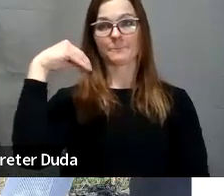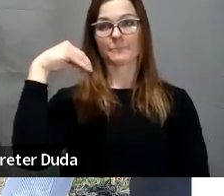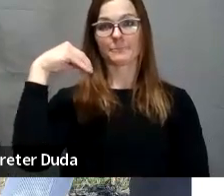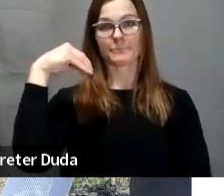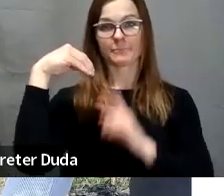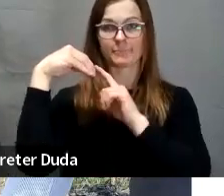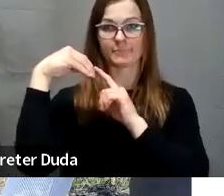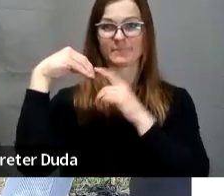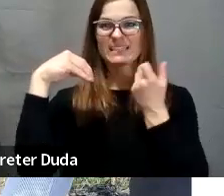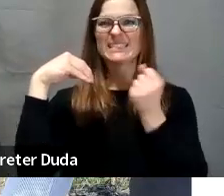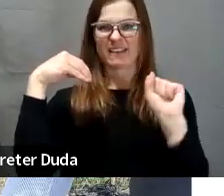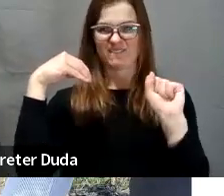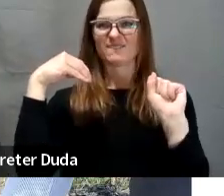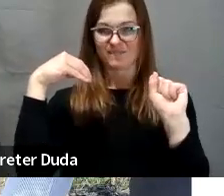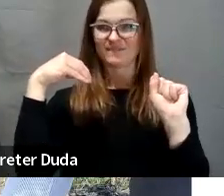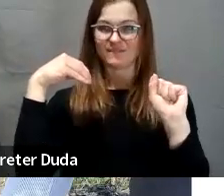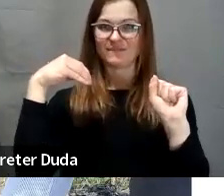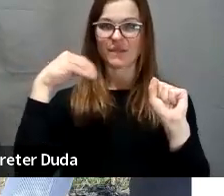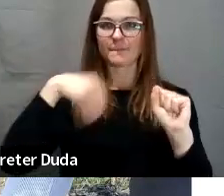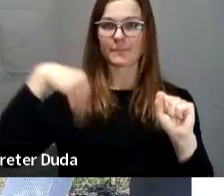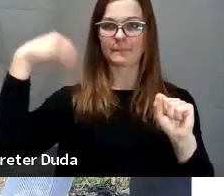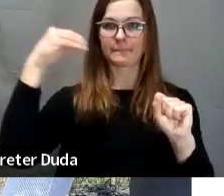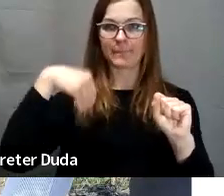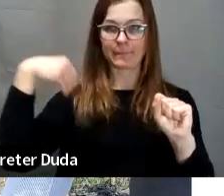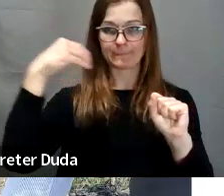safe, that you can use to do some of your weeding.